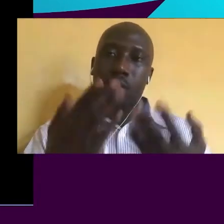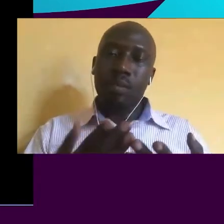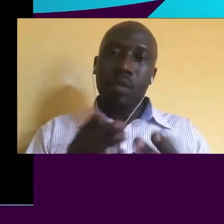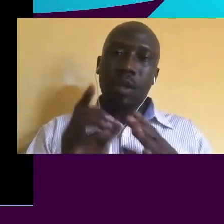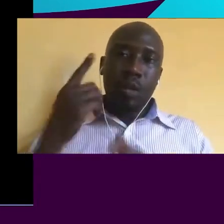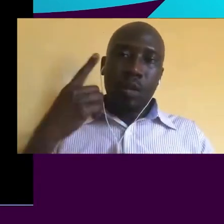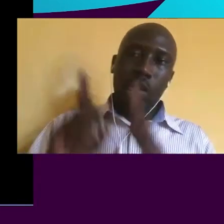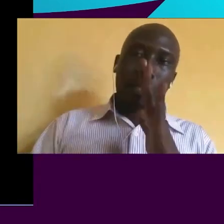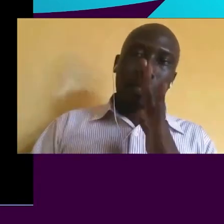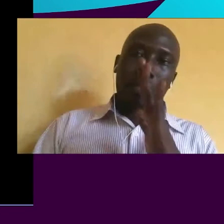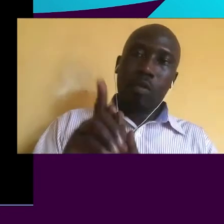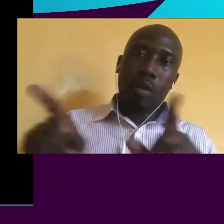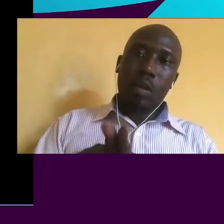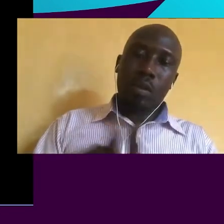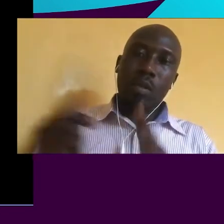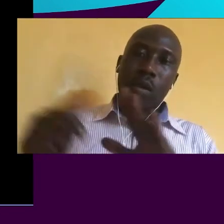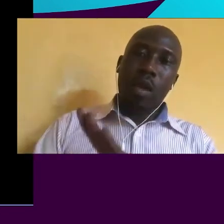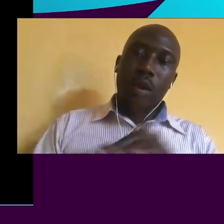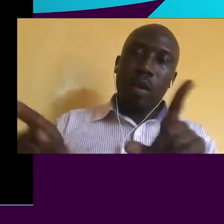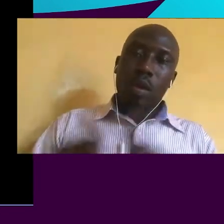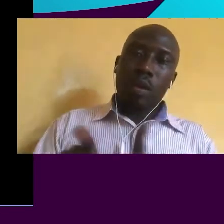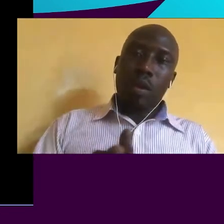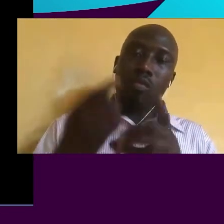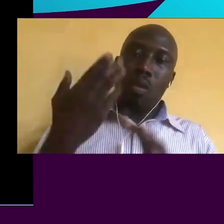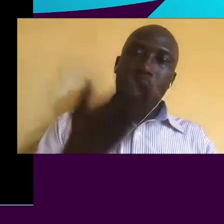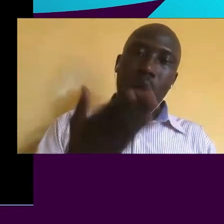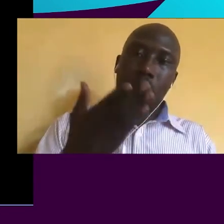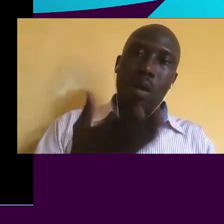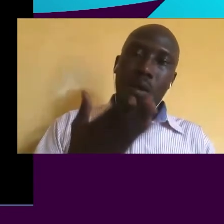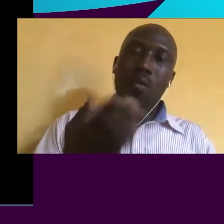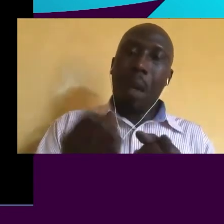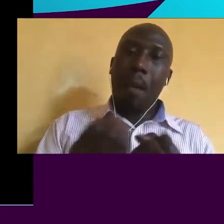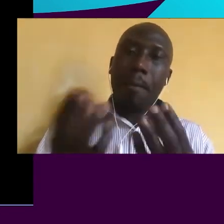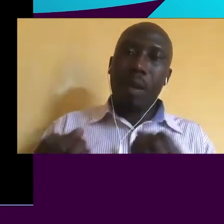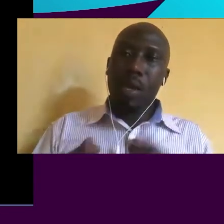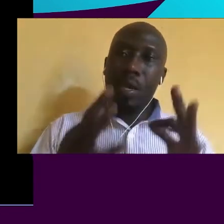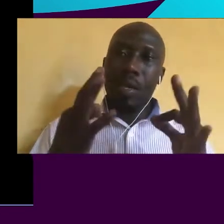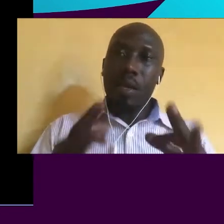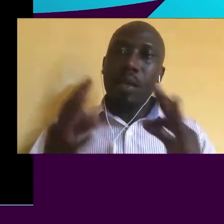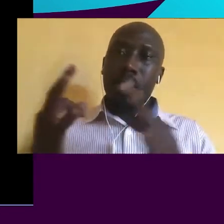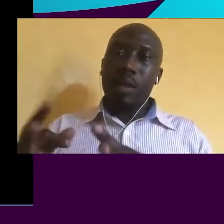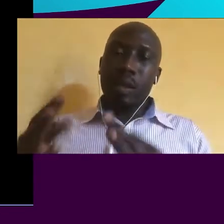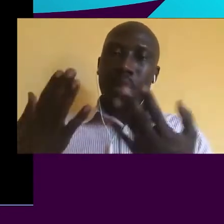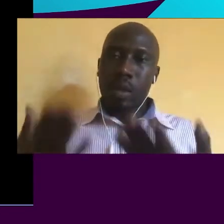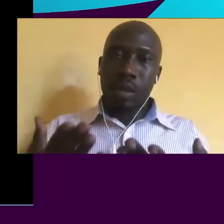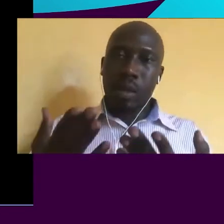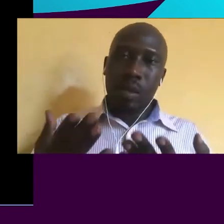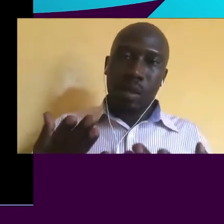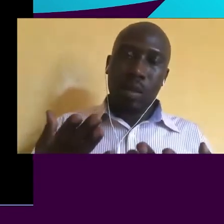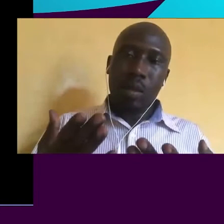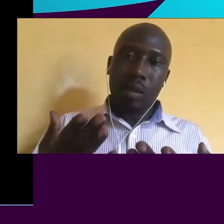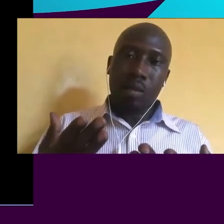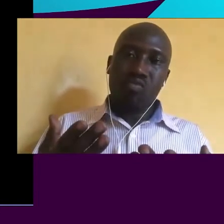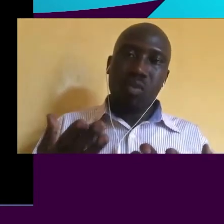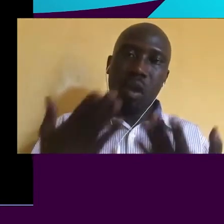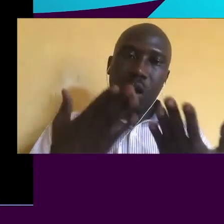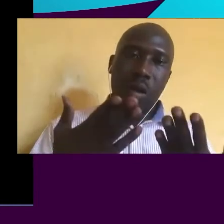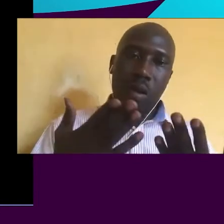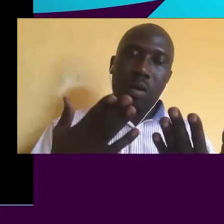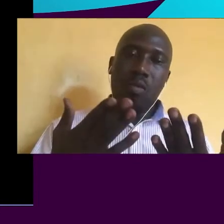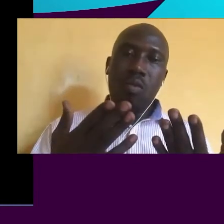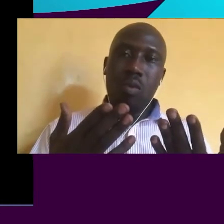And under this segment, there are a lot of training that are being taking place. There's youth